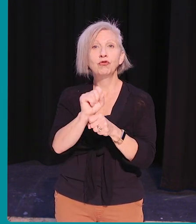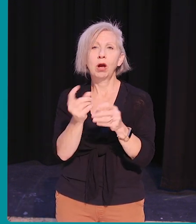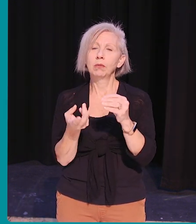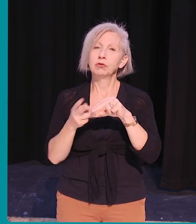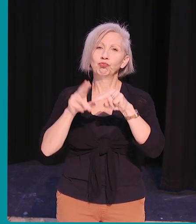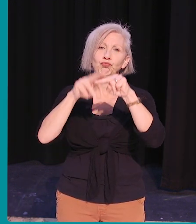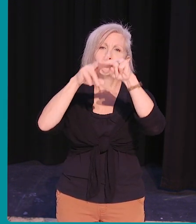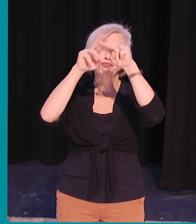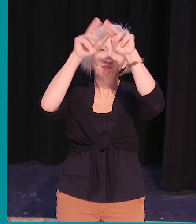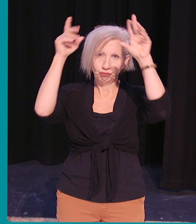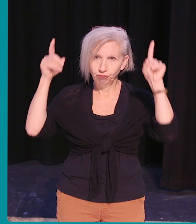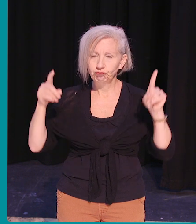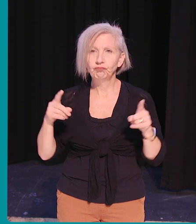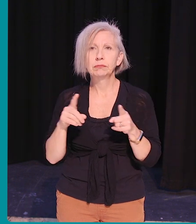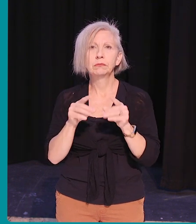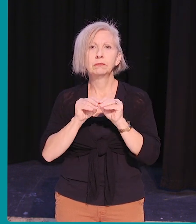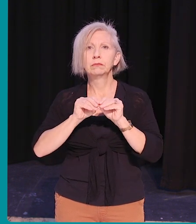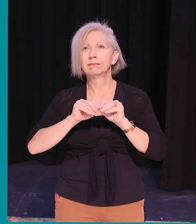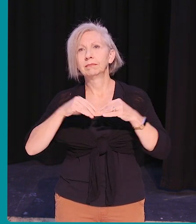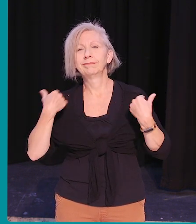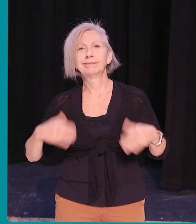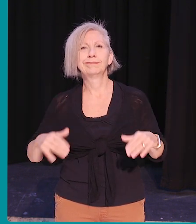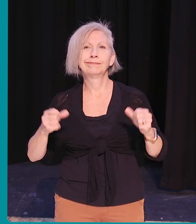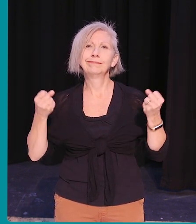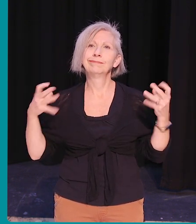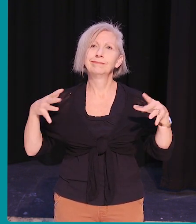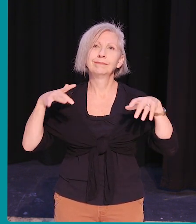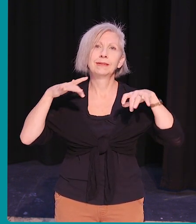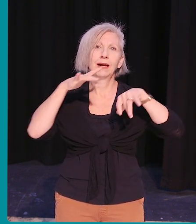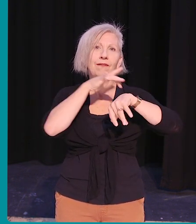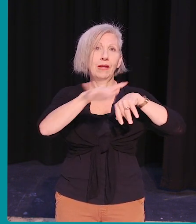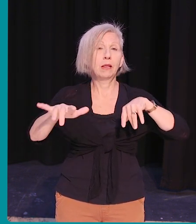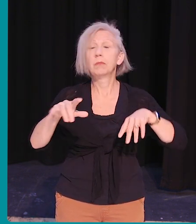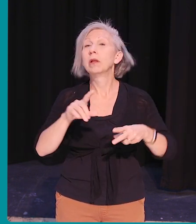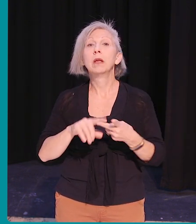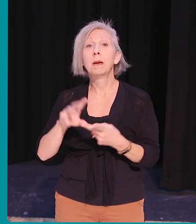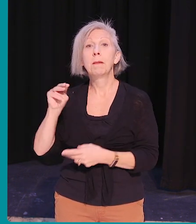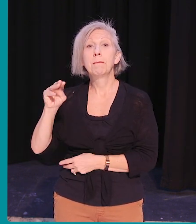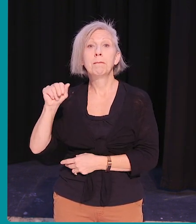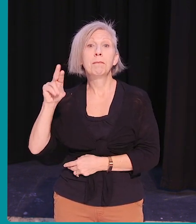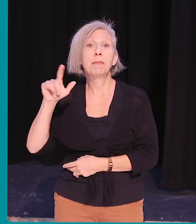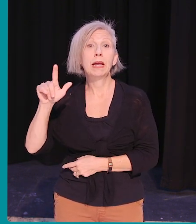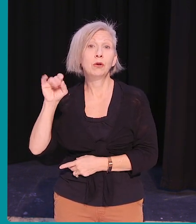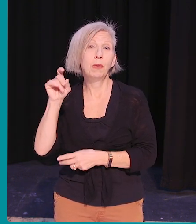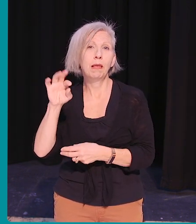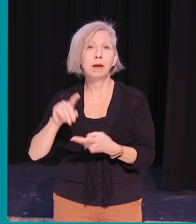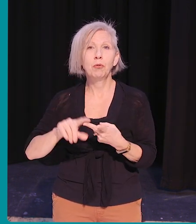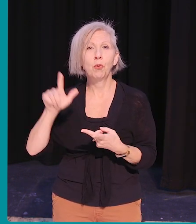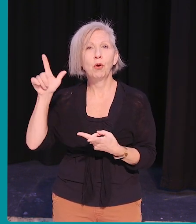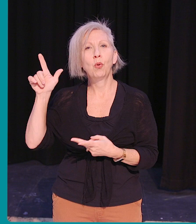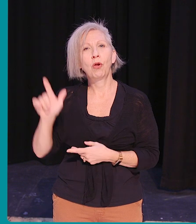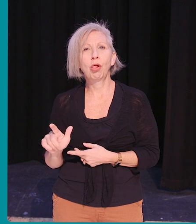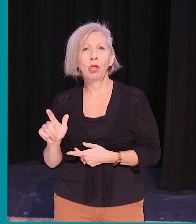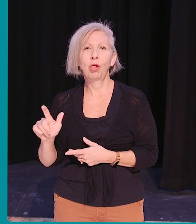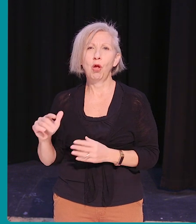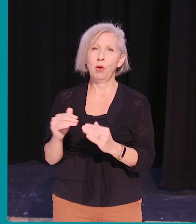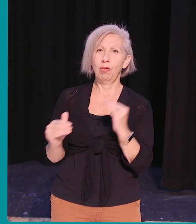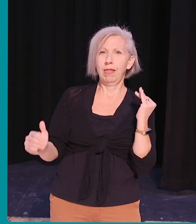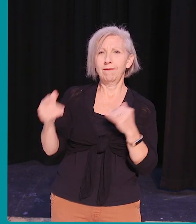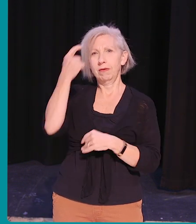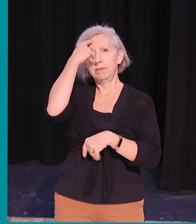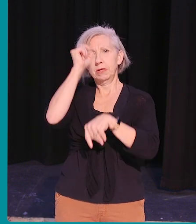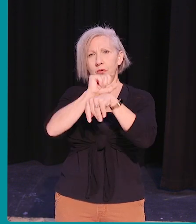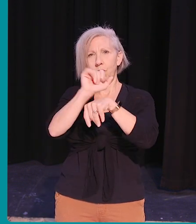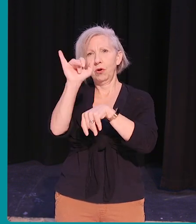high-level thinking work. And woo, if you do any kind of manual labor, or you do low-level mental work like bank teller or